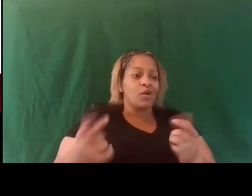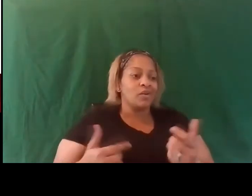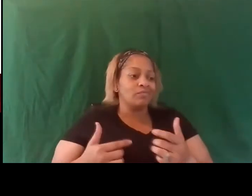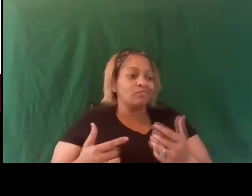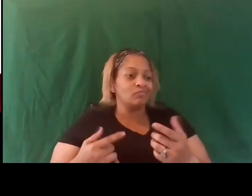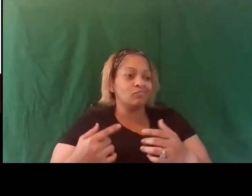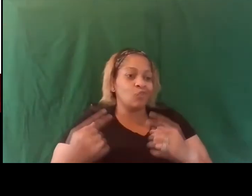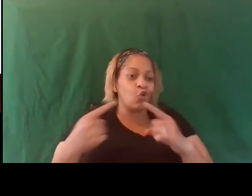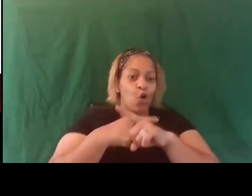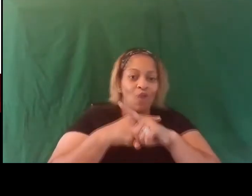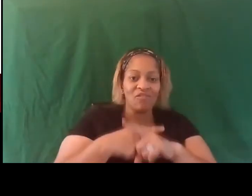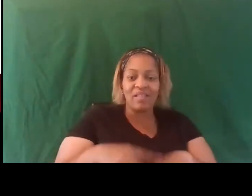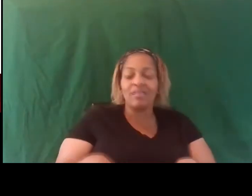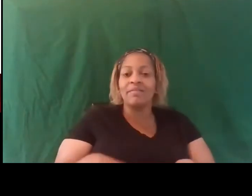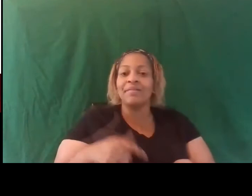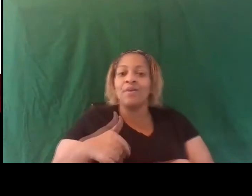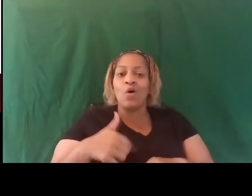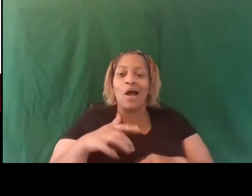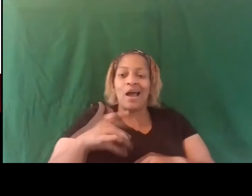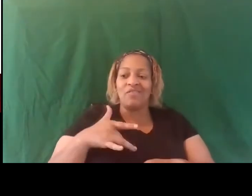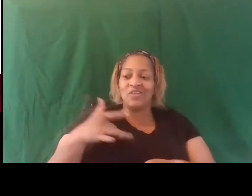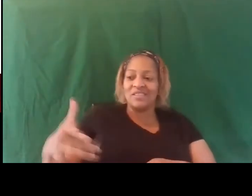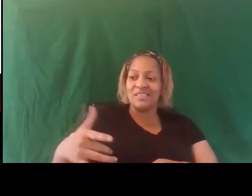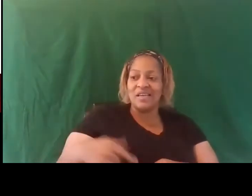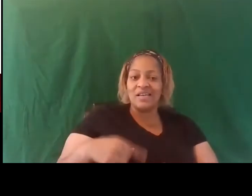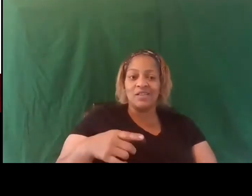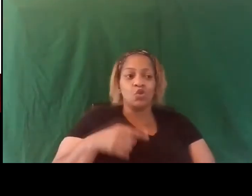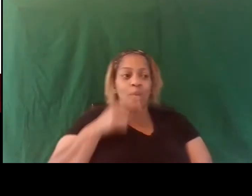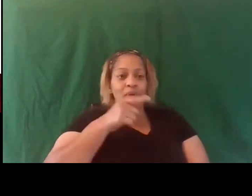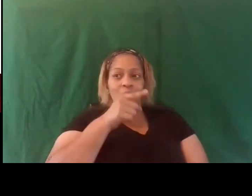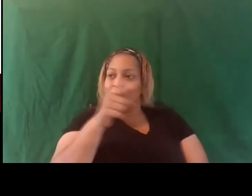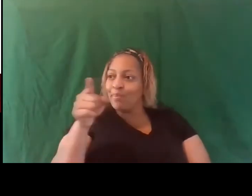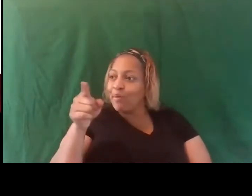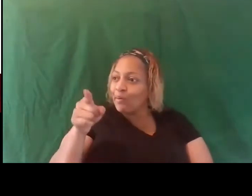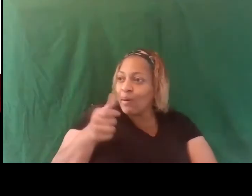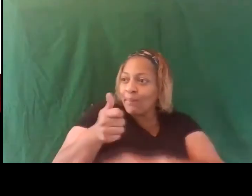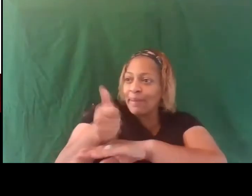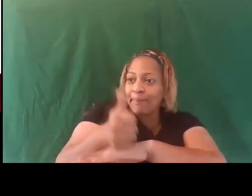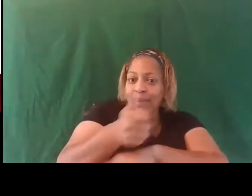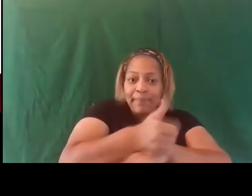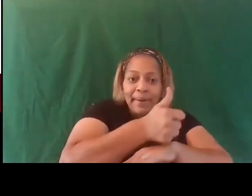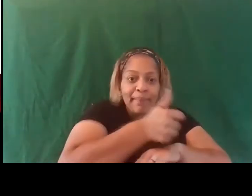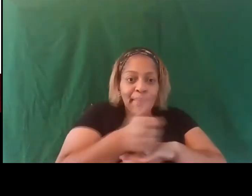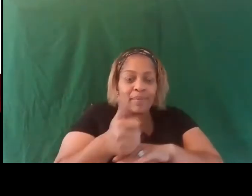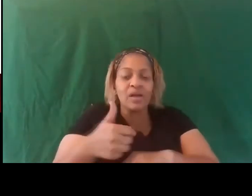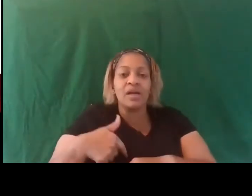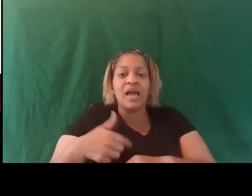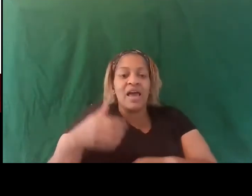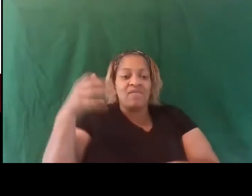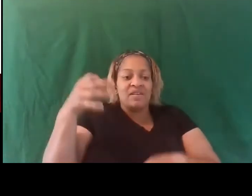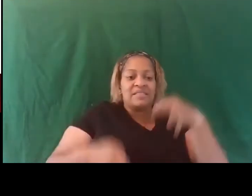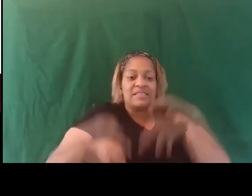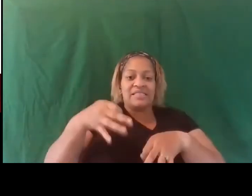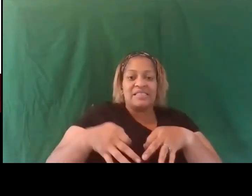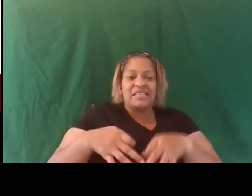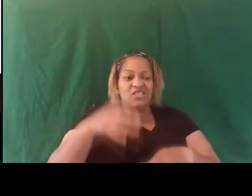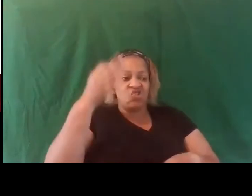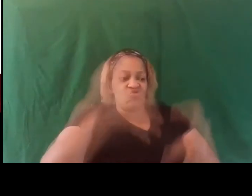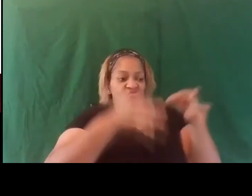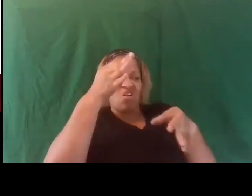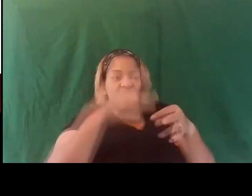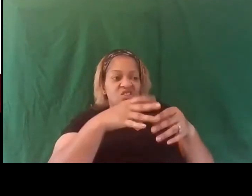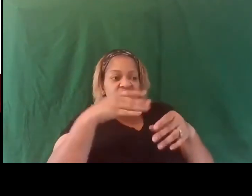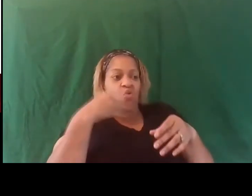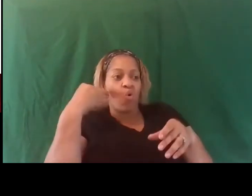this tendency to point my finger and blame. I have this tendency to judge homeless people. I have this tendency